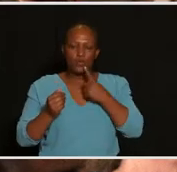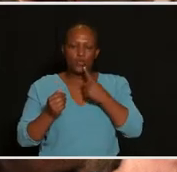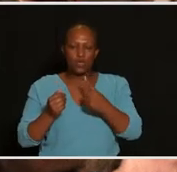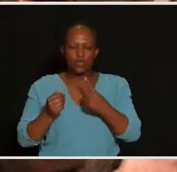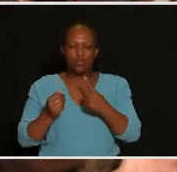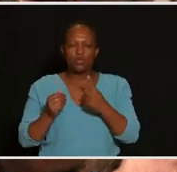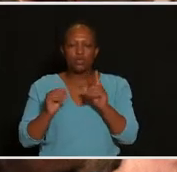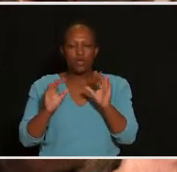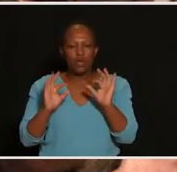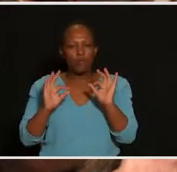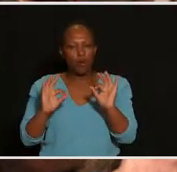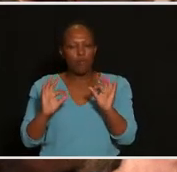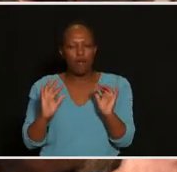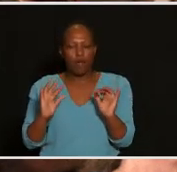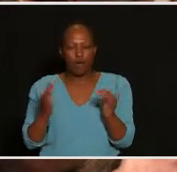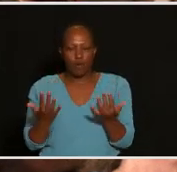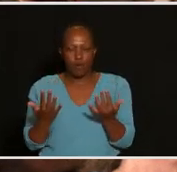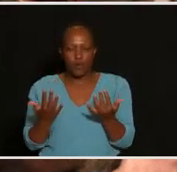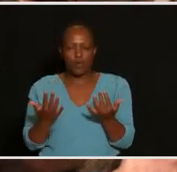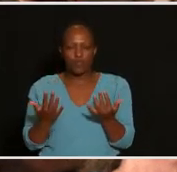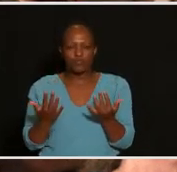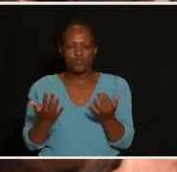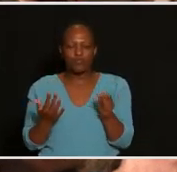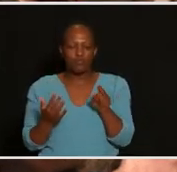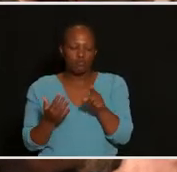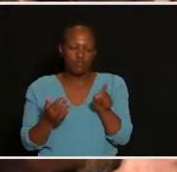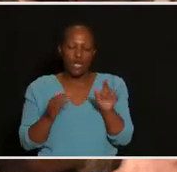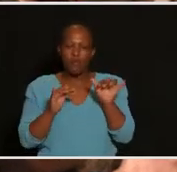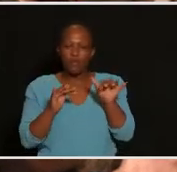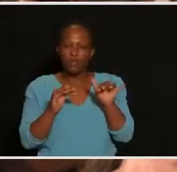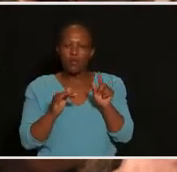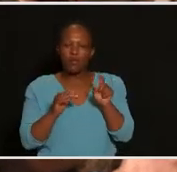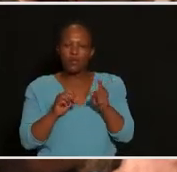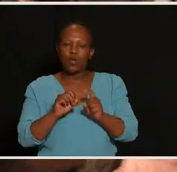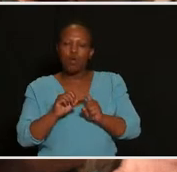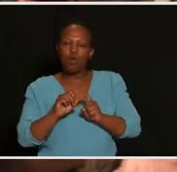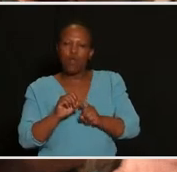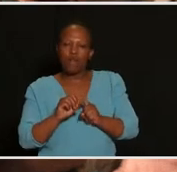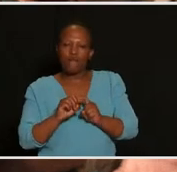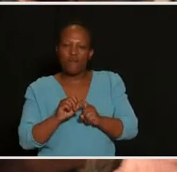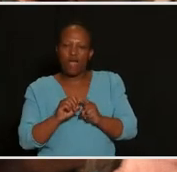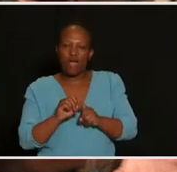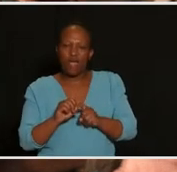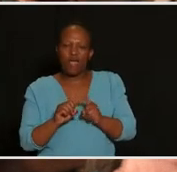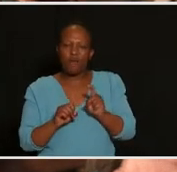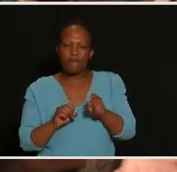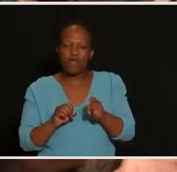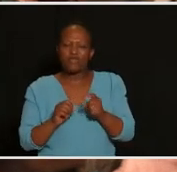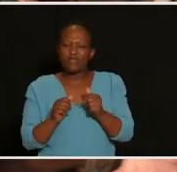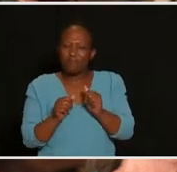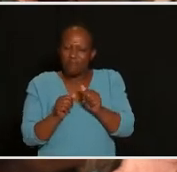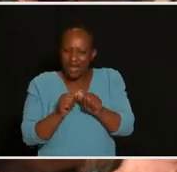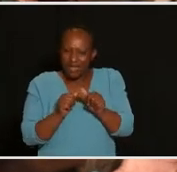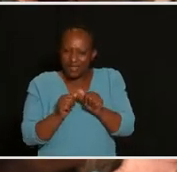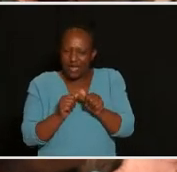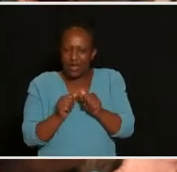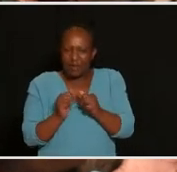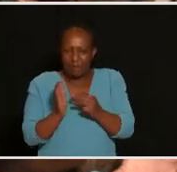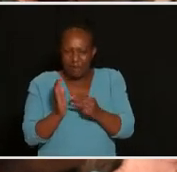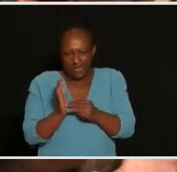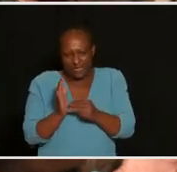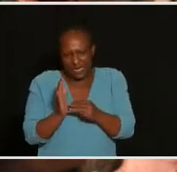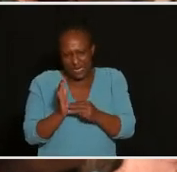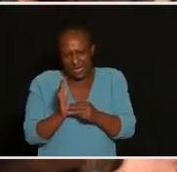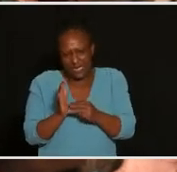proper for those people to qualify to have at least post military qualification not to say